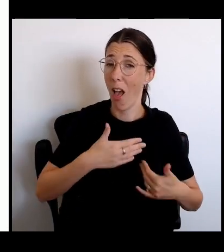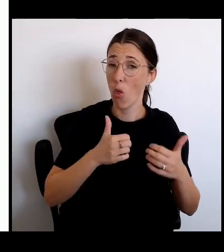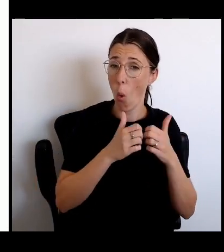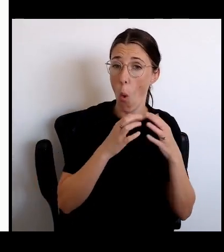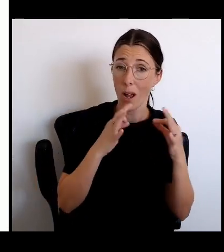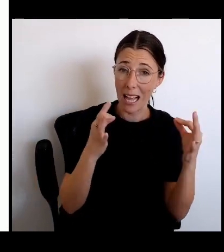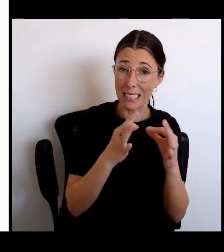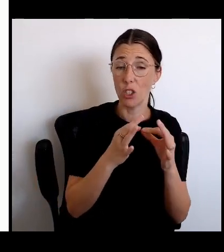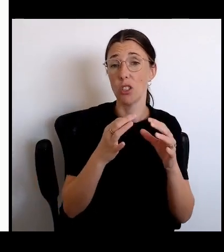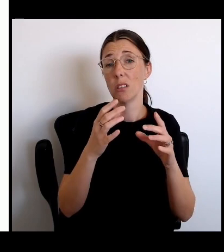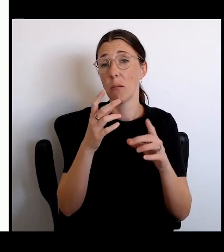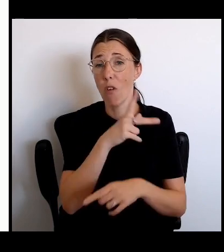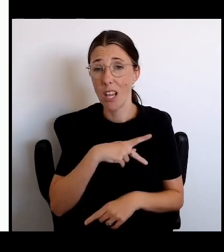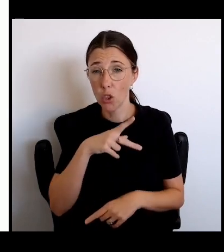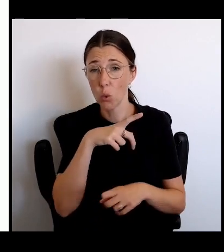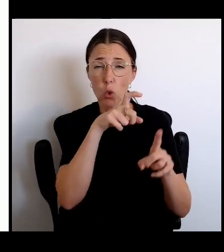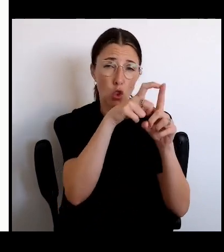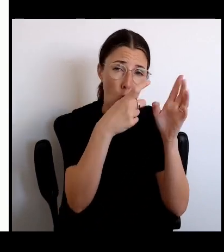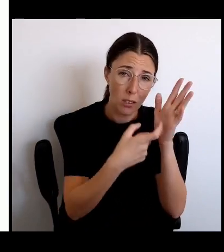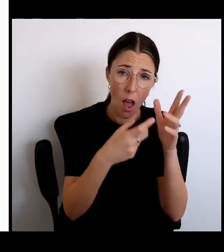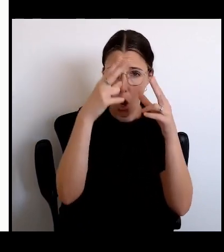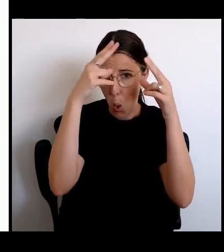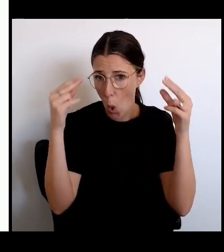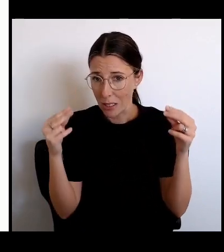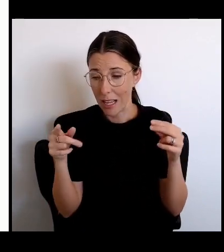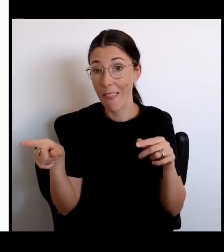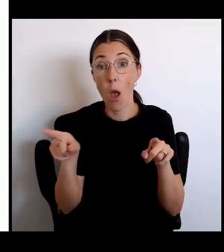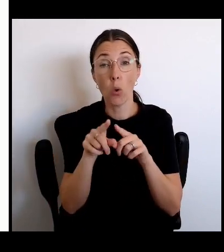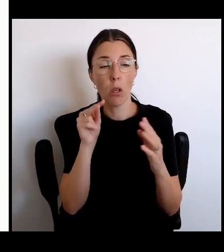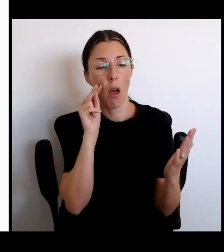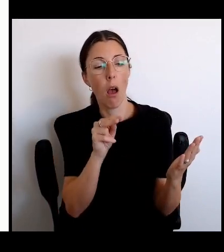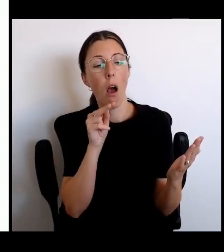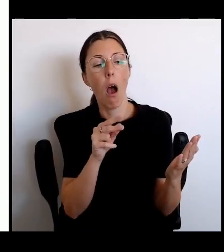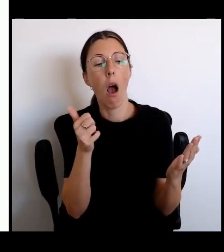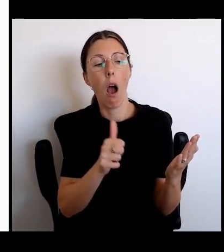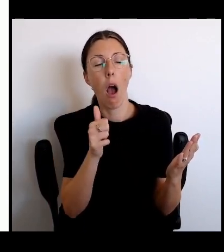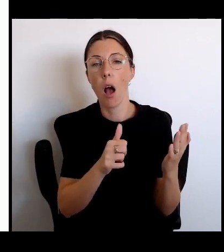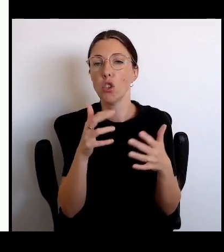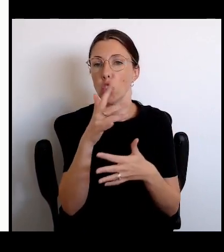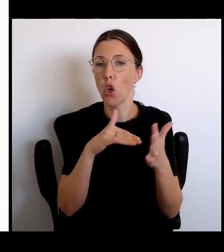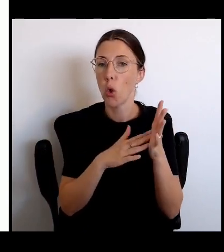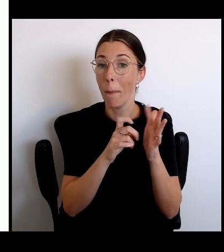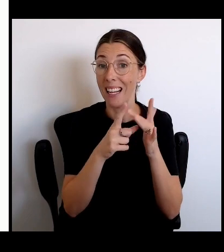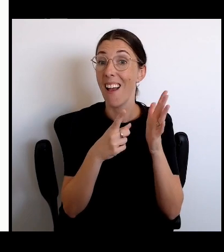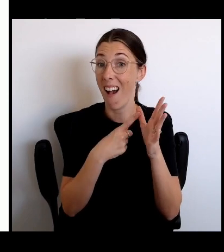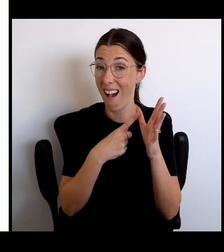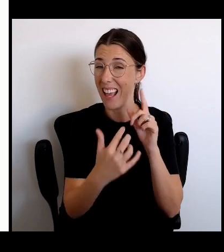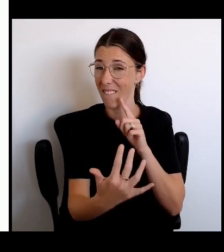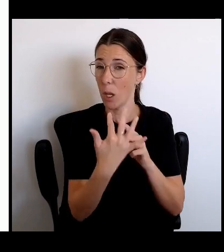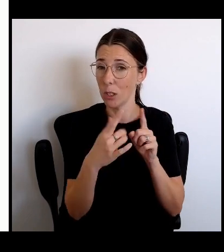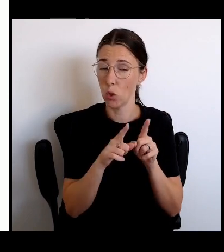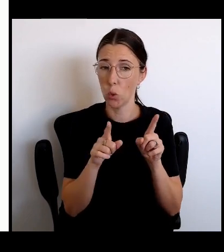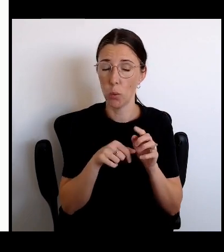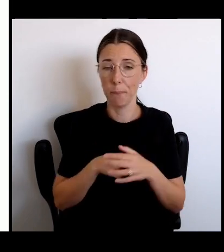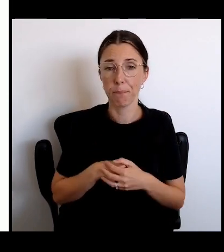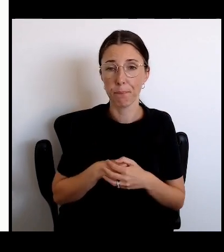nurse, etc. And they do listen to social media. Again, we would hypothesise from the qualitative research that the reason this